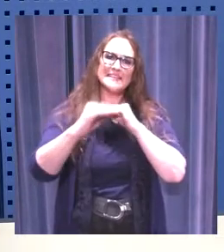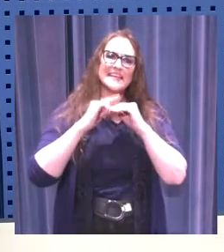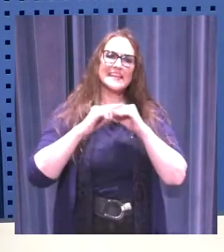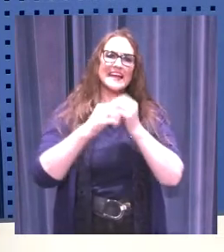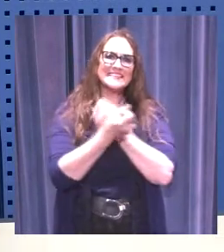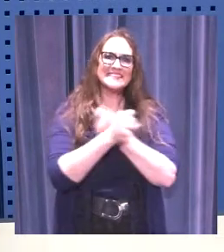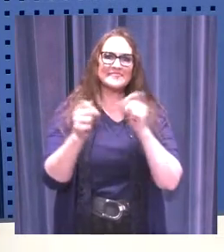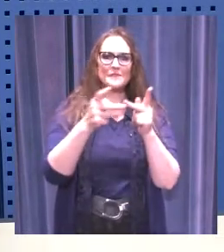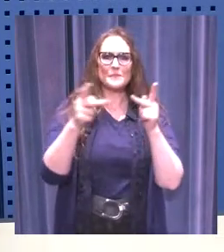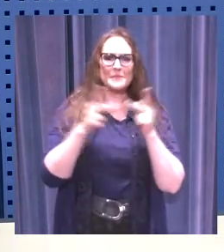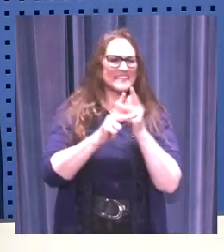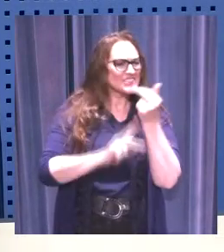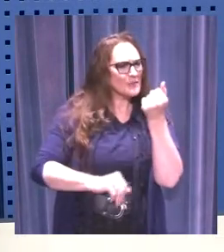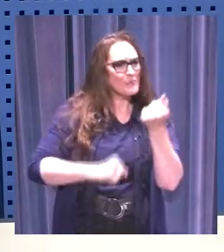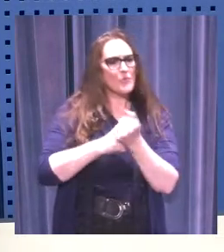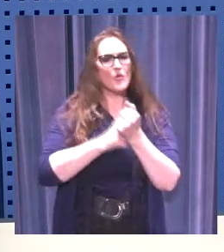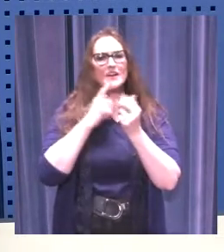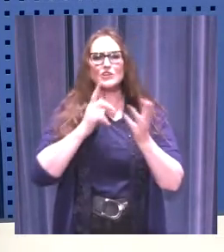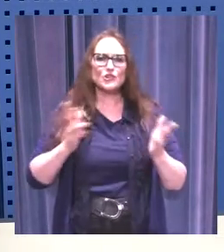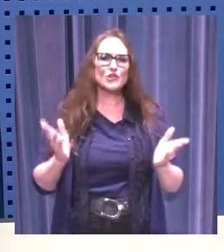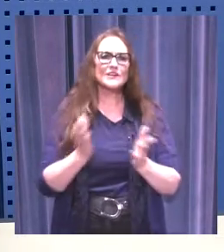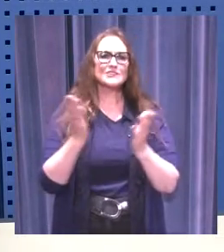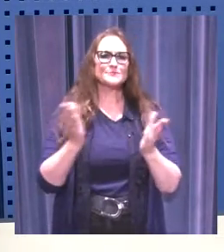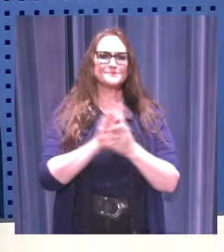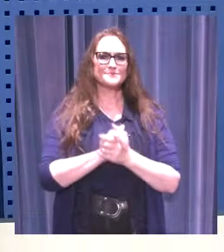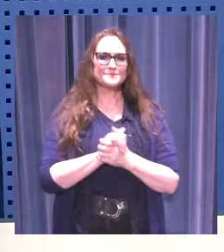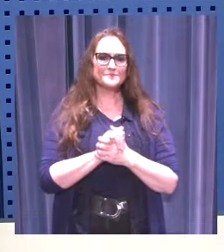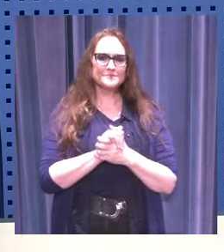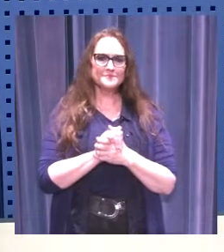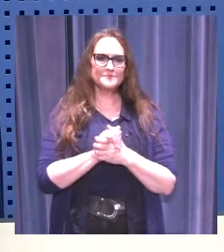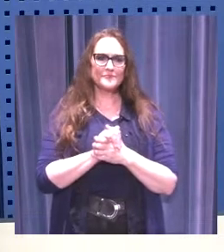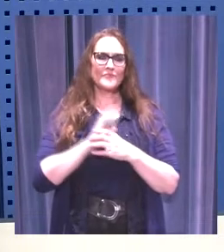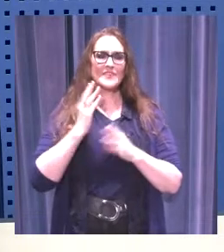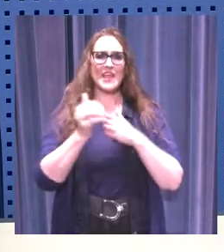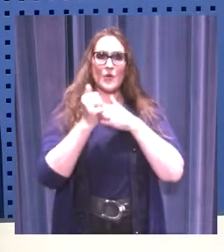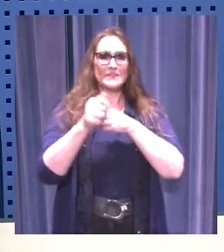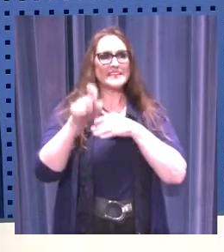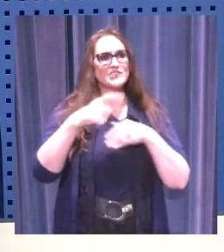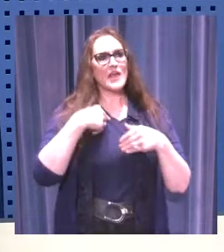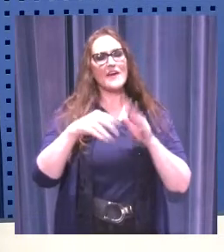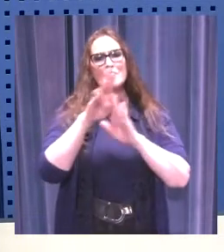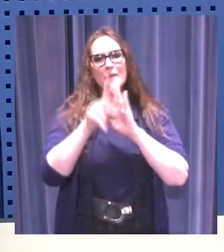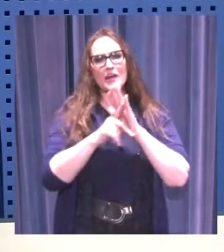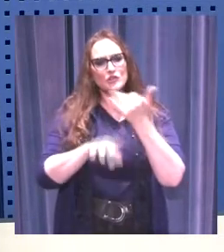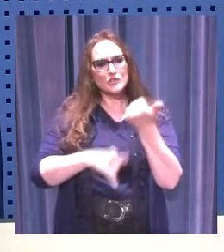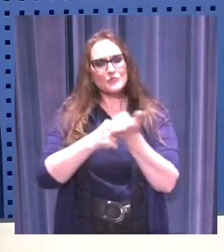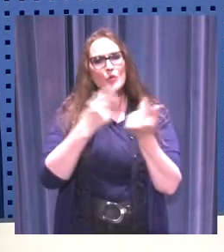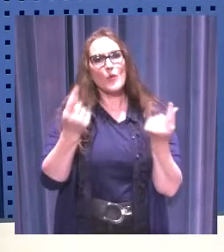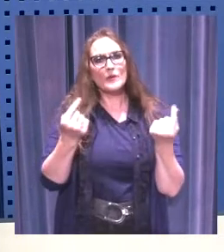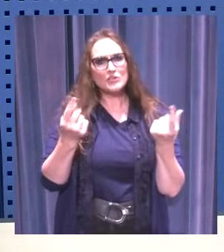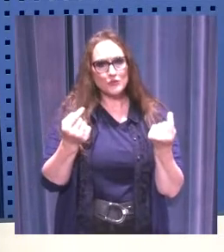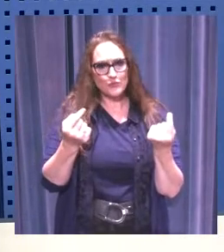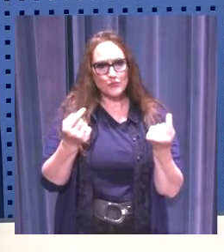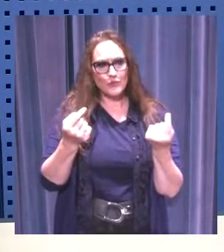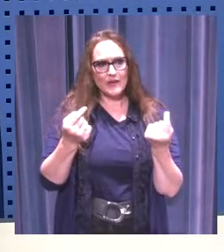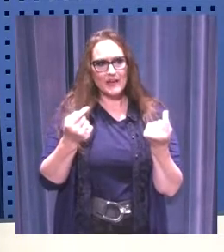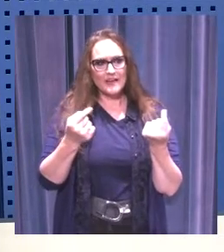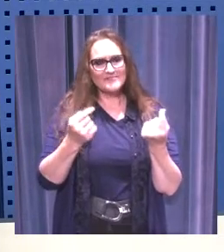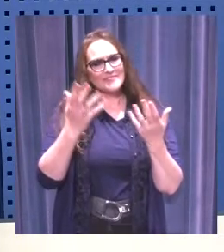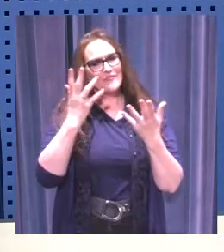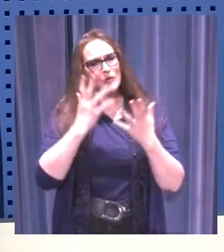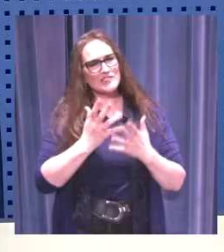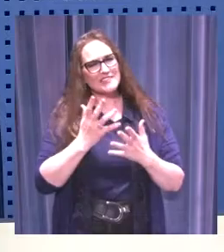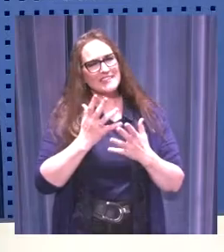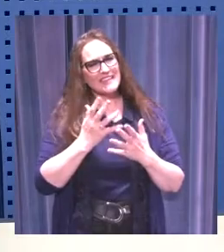place, support, and encouragement. Our leader needs to have a background that supports what we do.